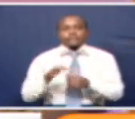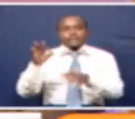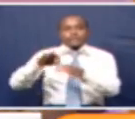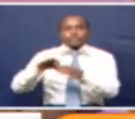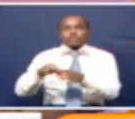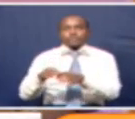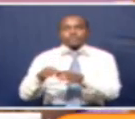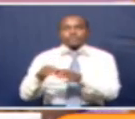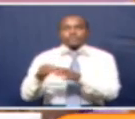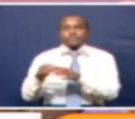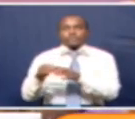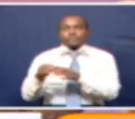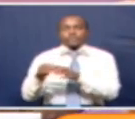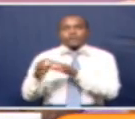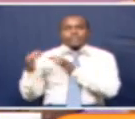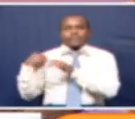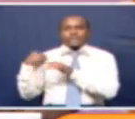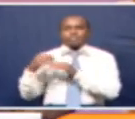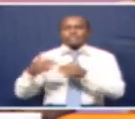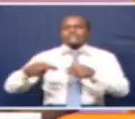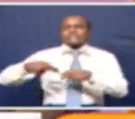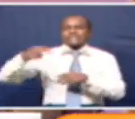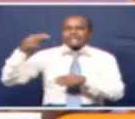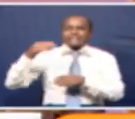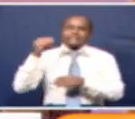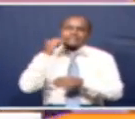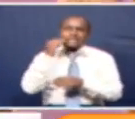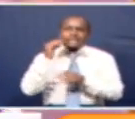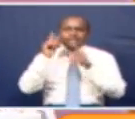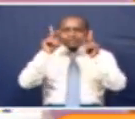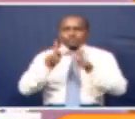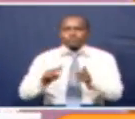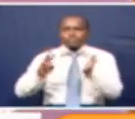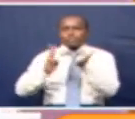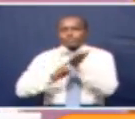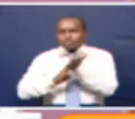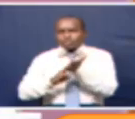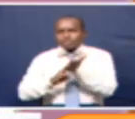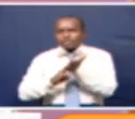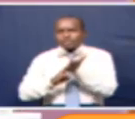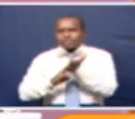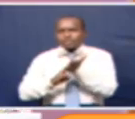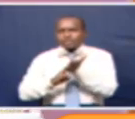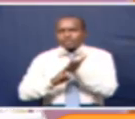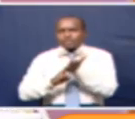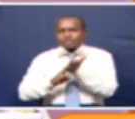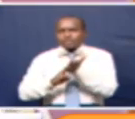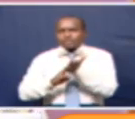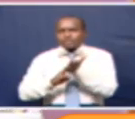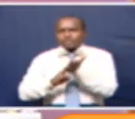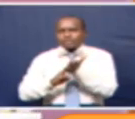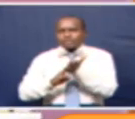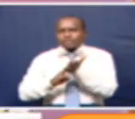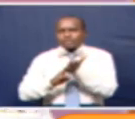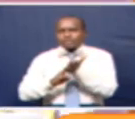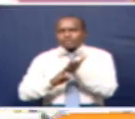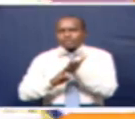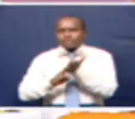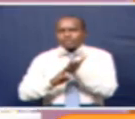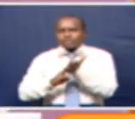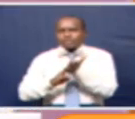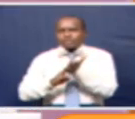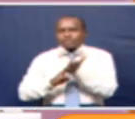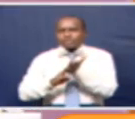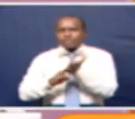turnout was very high in Siaya, in Kisumu, and Migori, and and